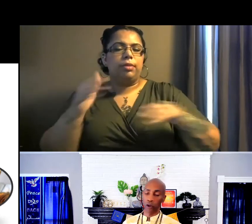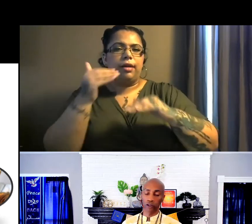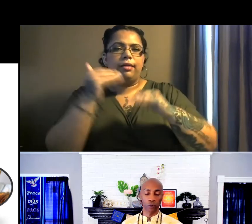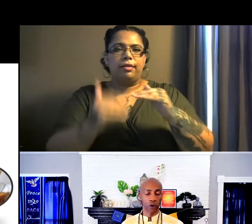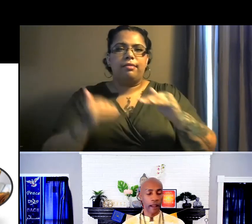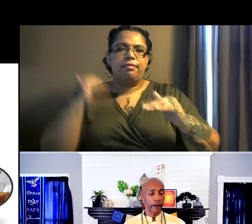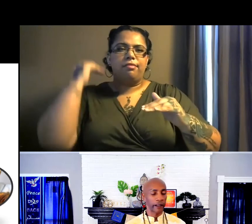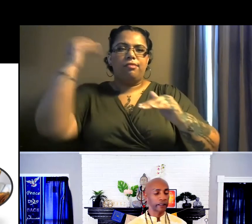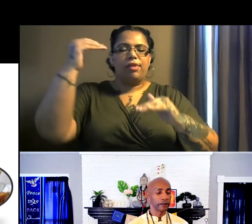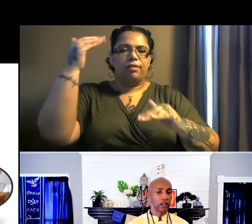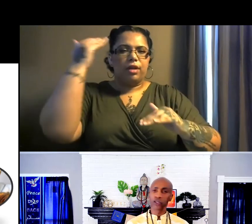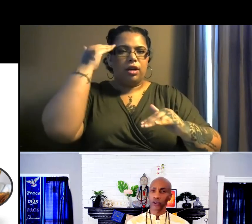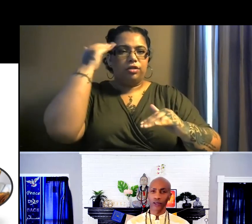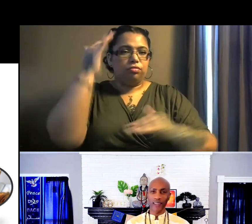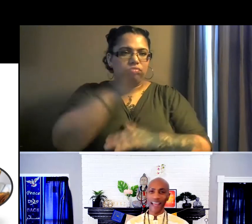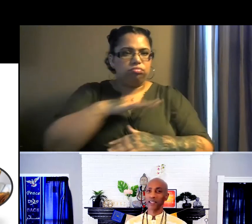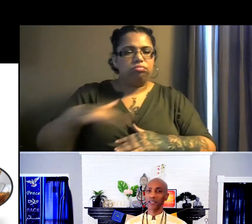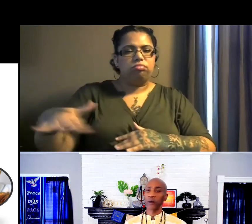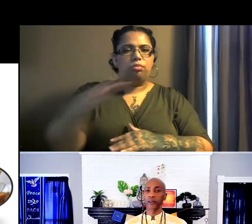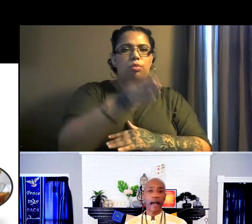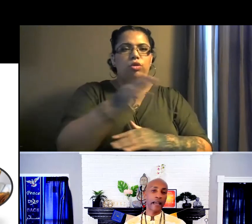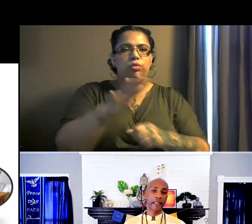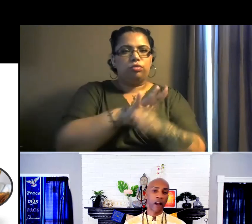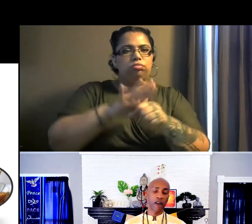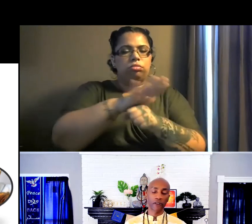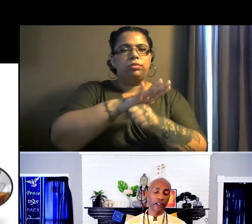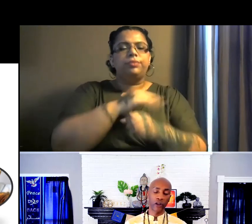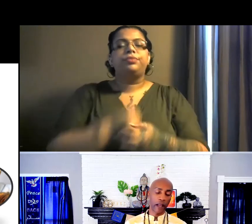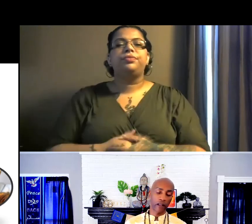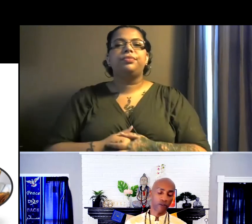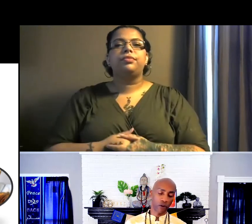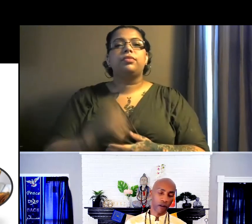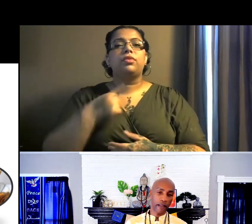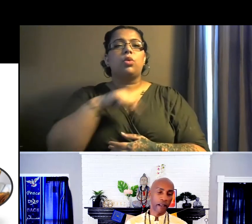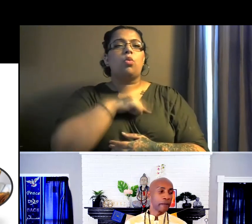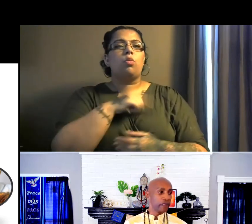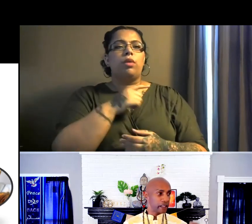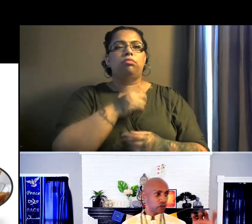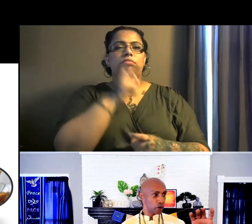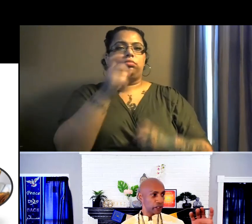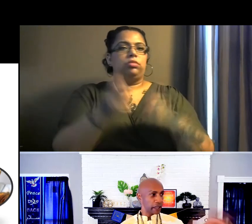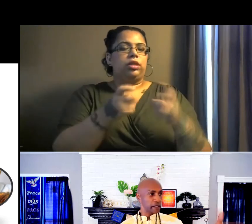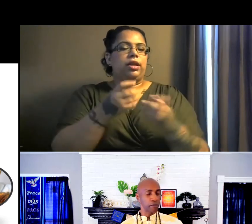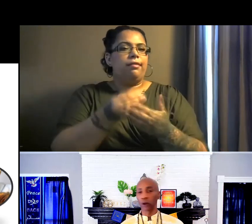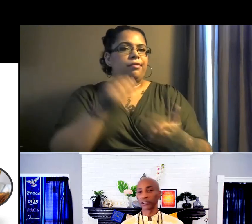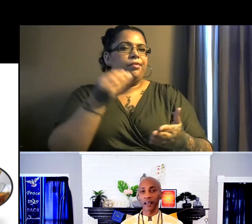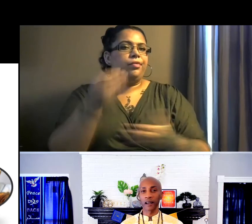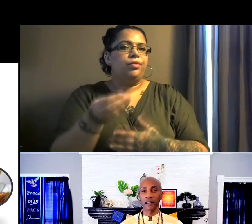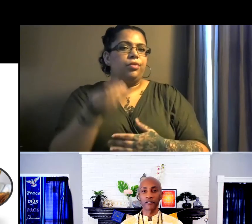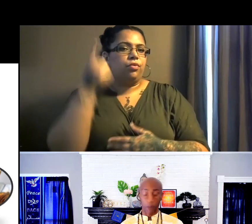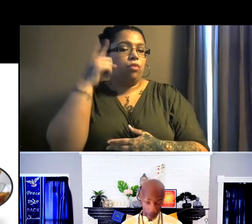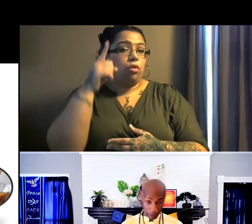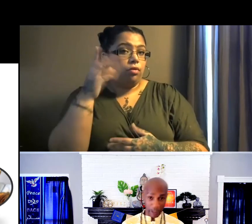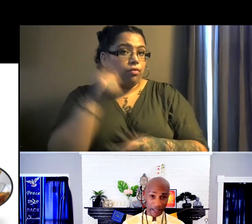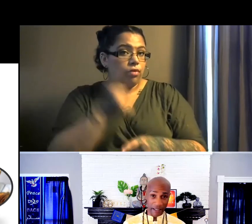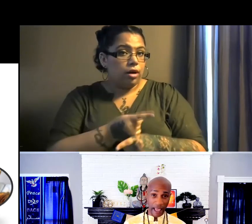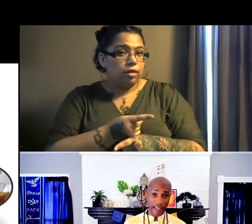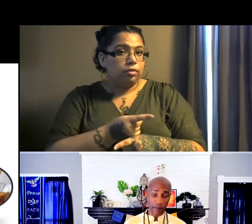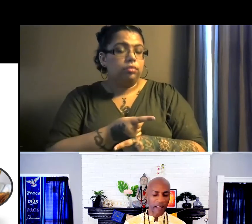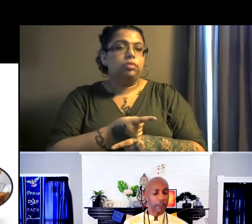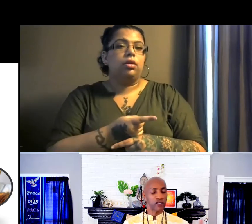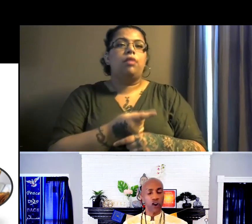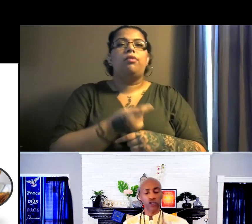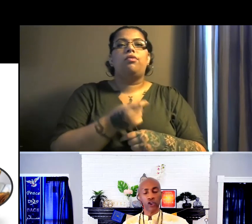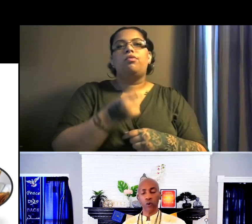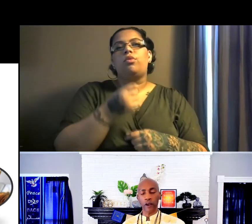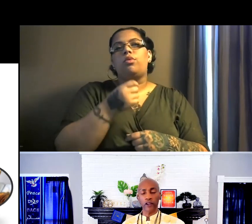greater Baltimore area. So that's what we're tithing, offering, and donating for, right? It's for the nuts and bolts of the business